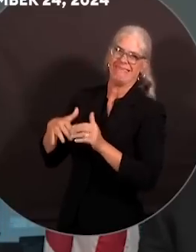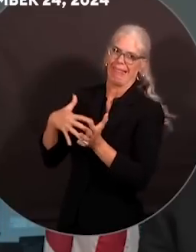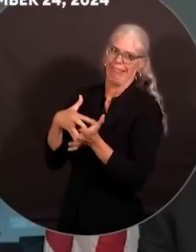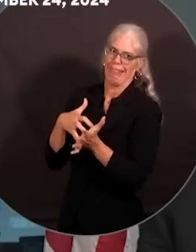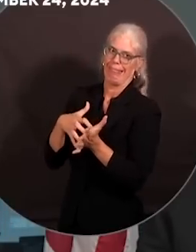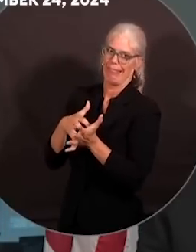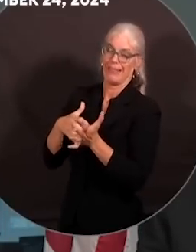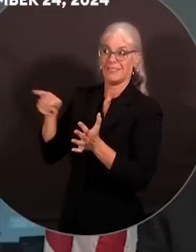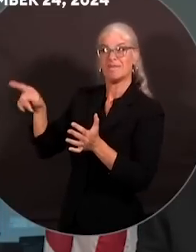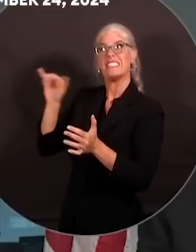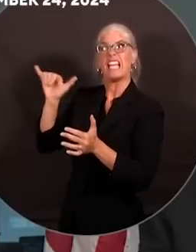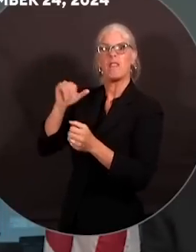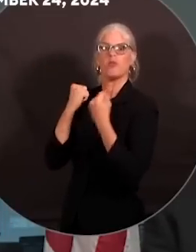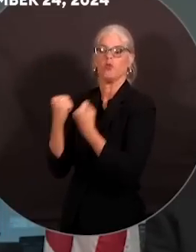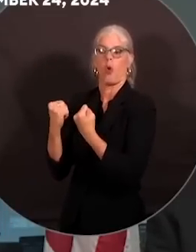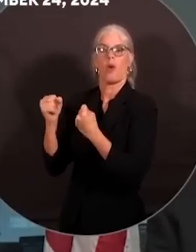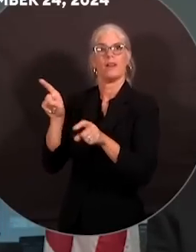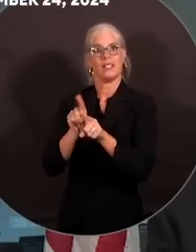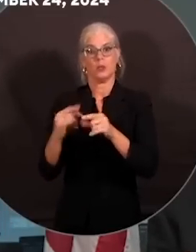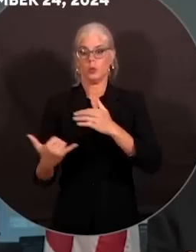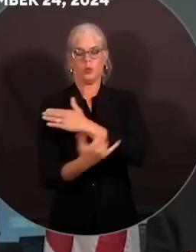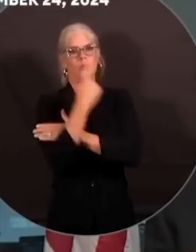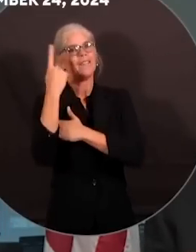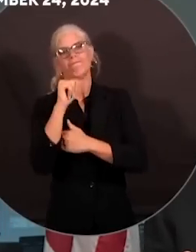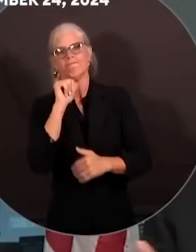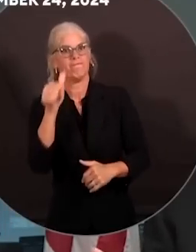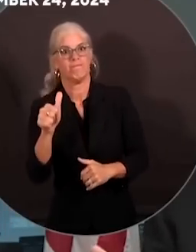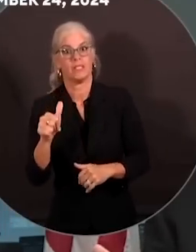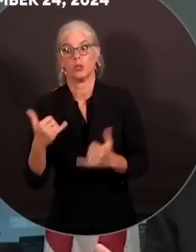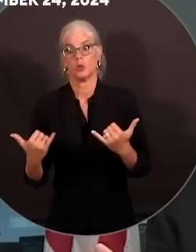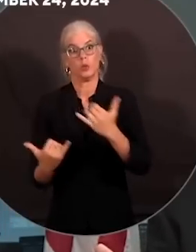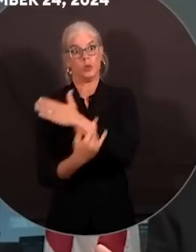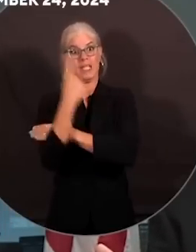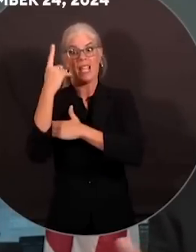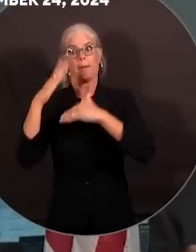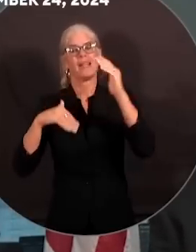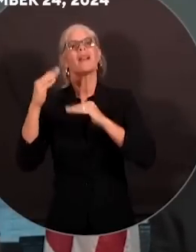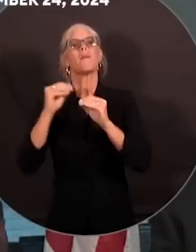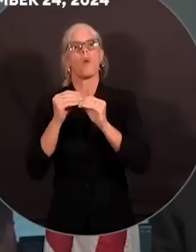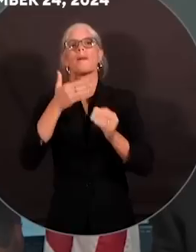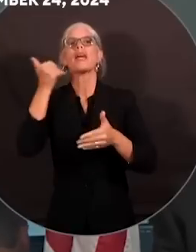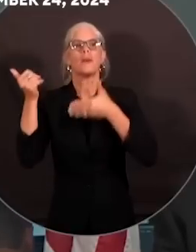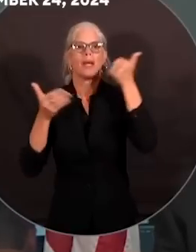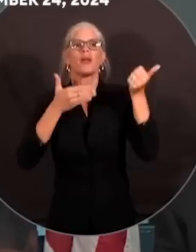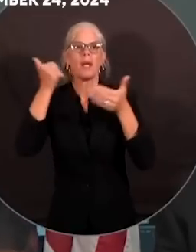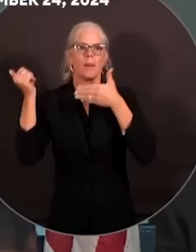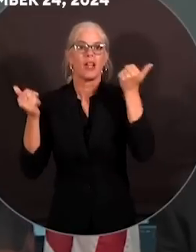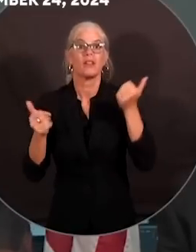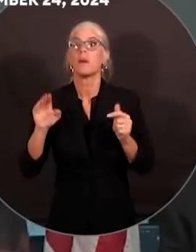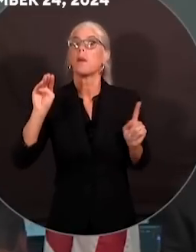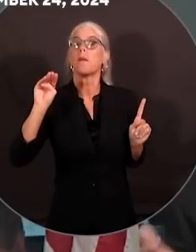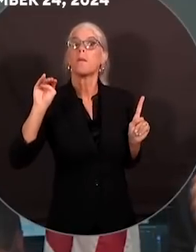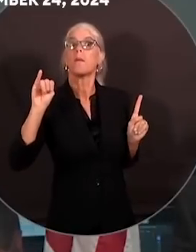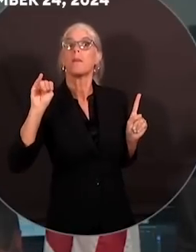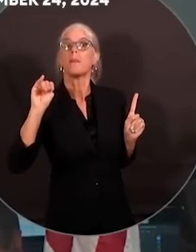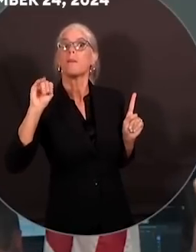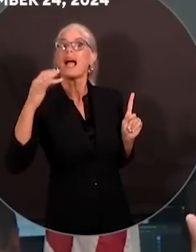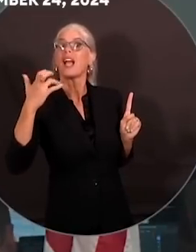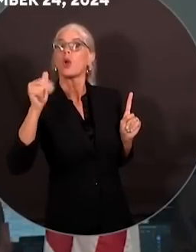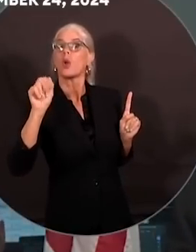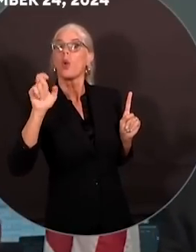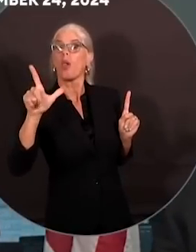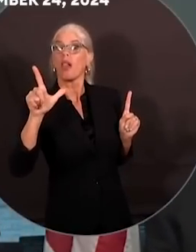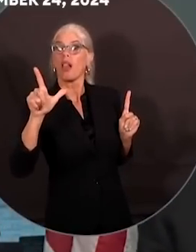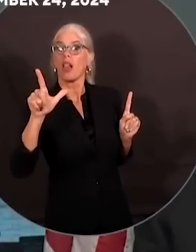But even with Michael, the new buildings, you'd look at them, and this was a Category 5. These new buildings made it through. Ian, the